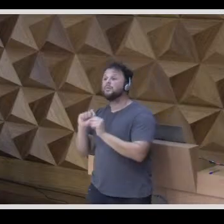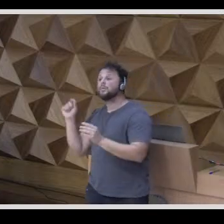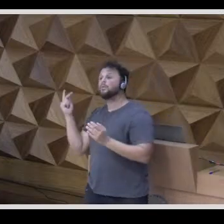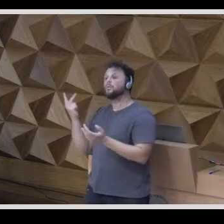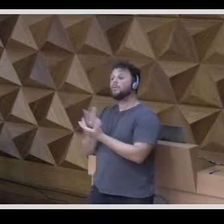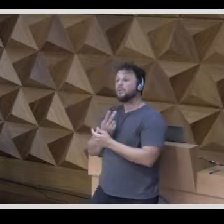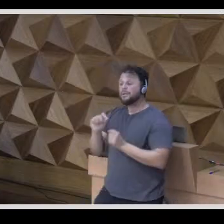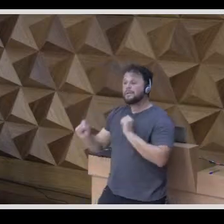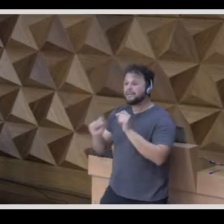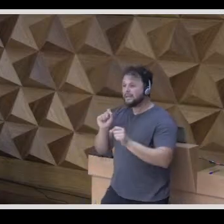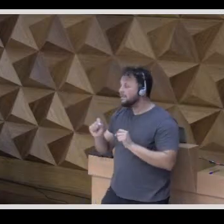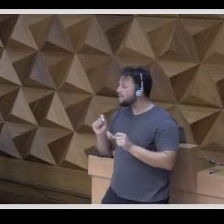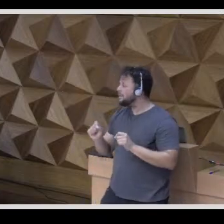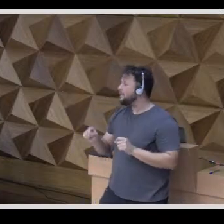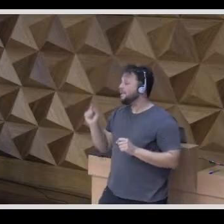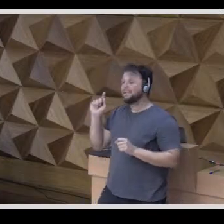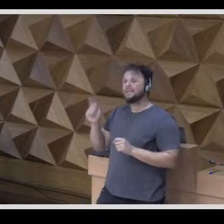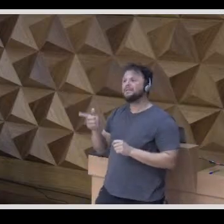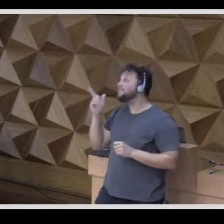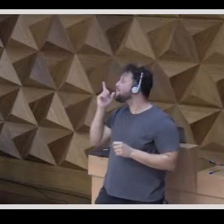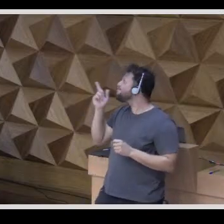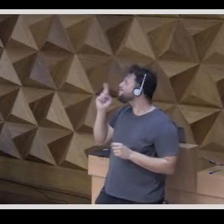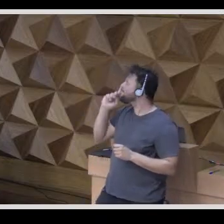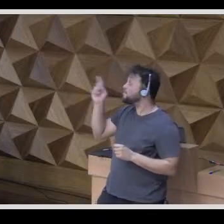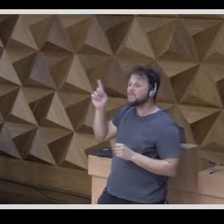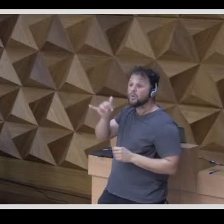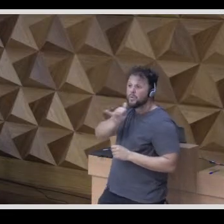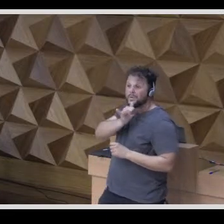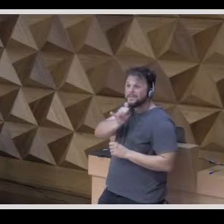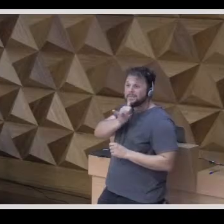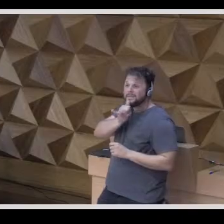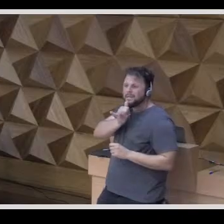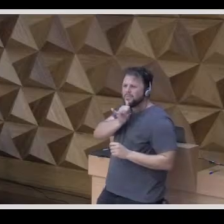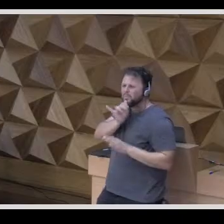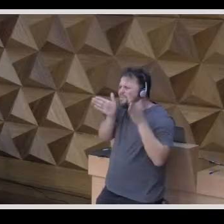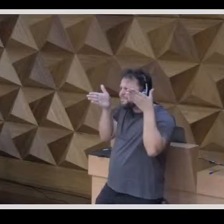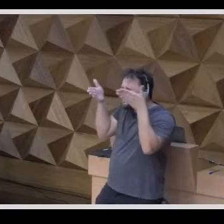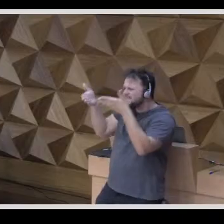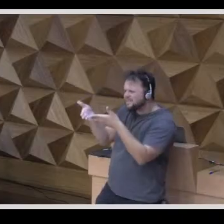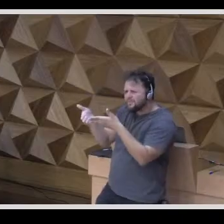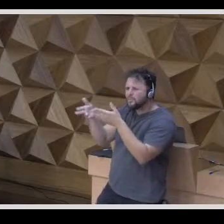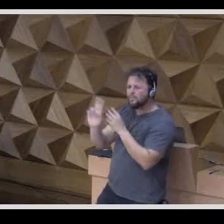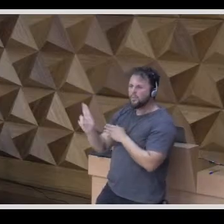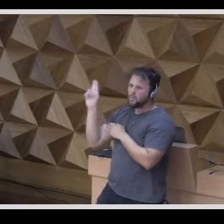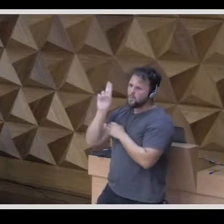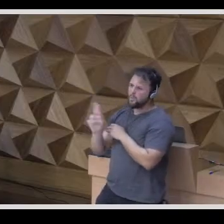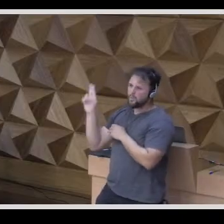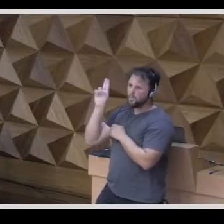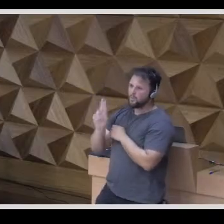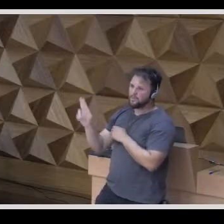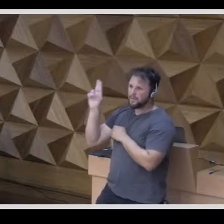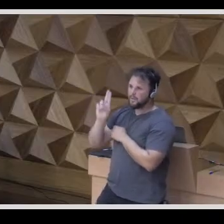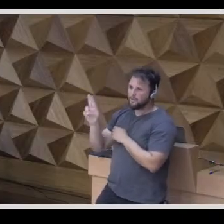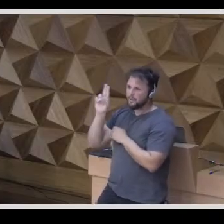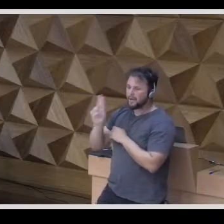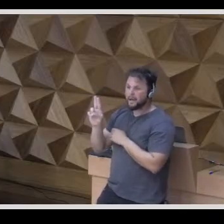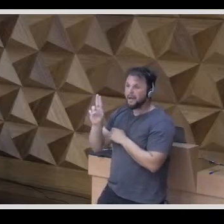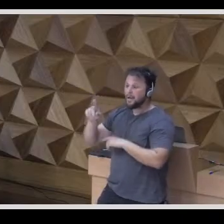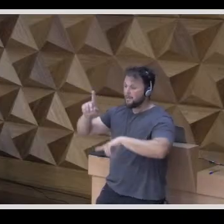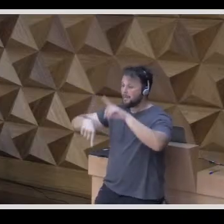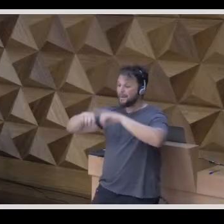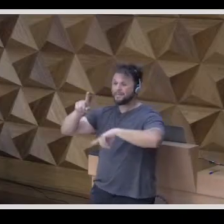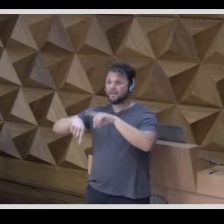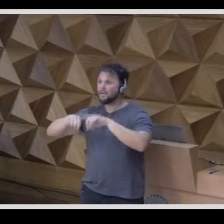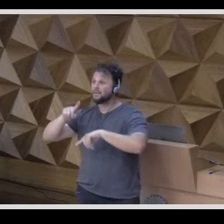literature for smart environments. And again, it's been growing and growing over time. So in and of